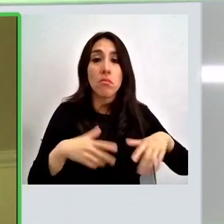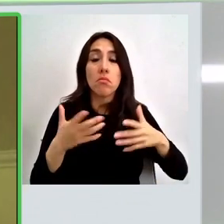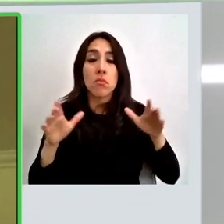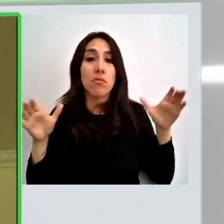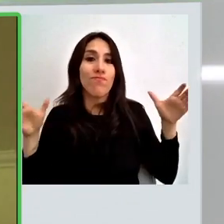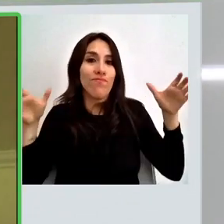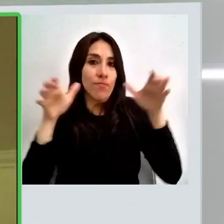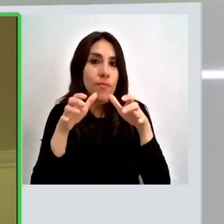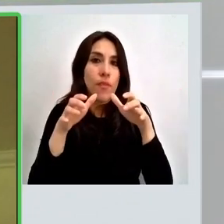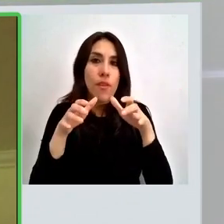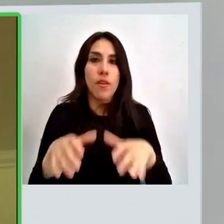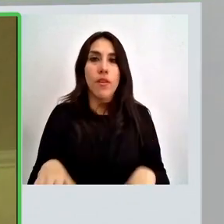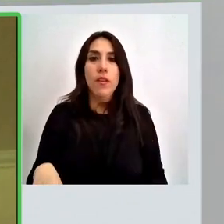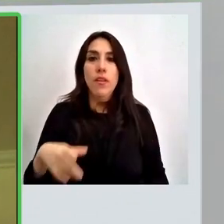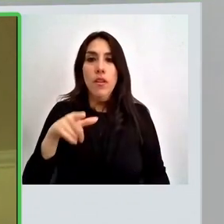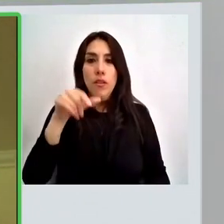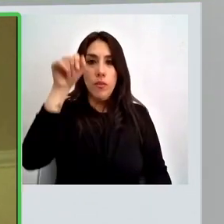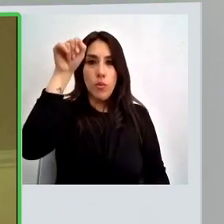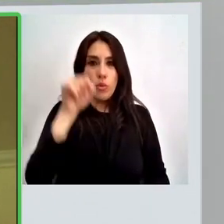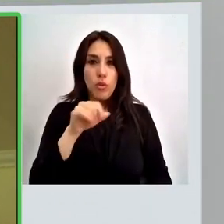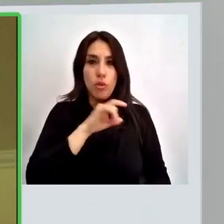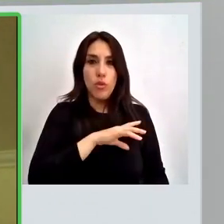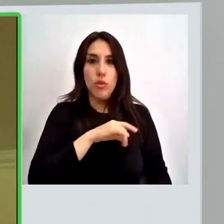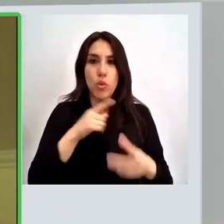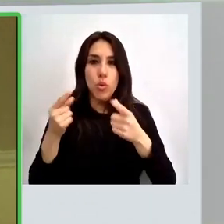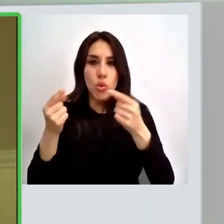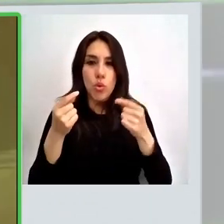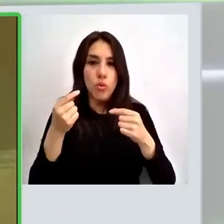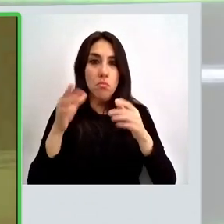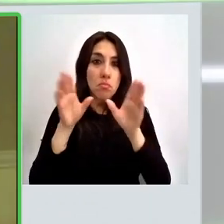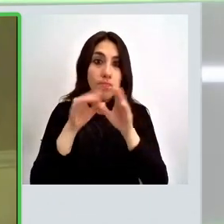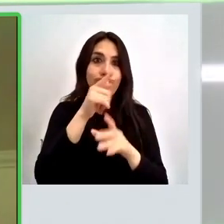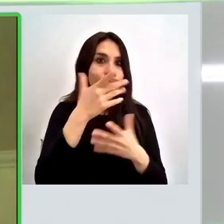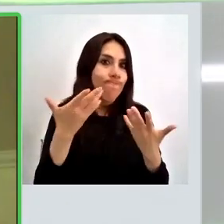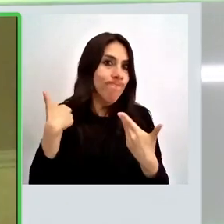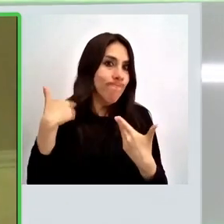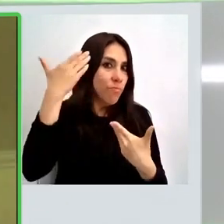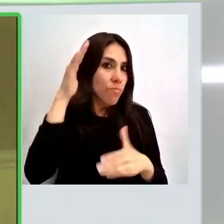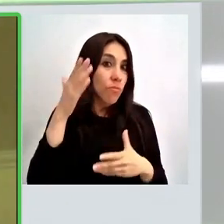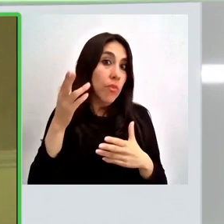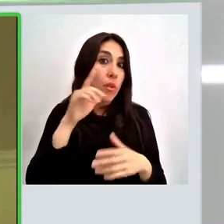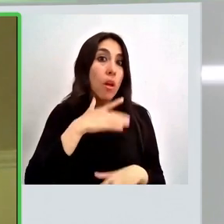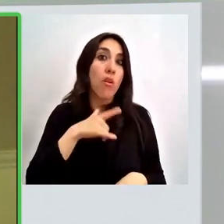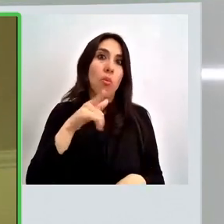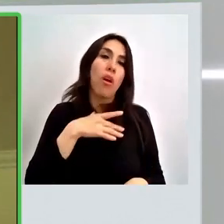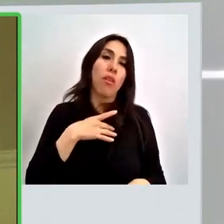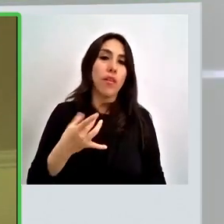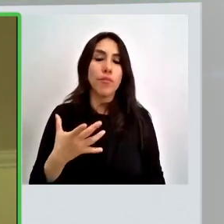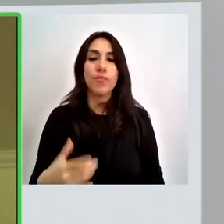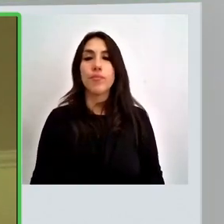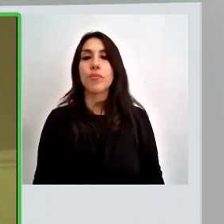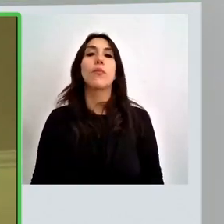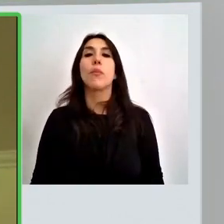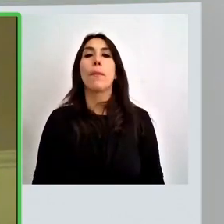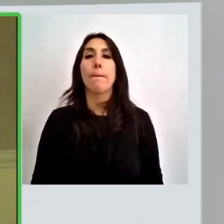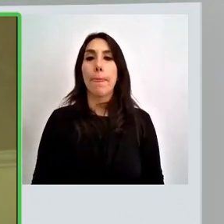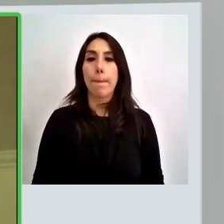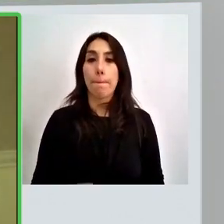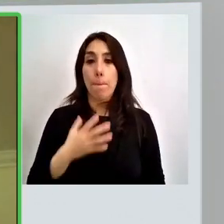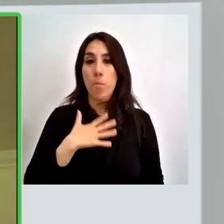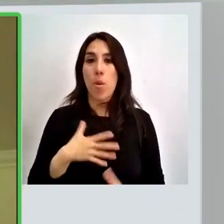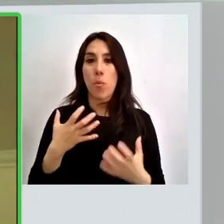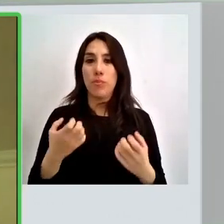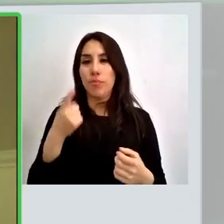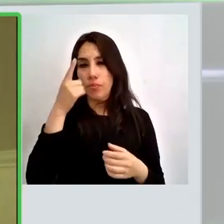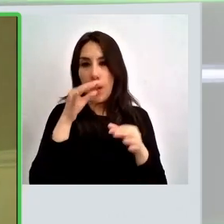again, I just wanted to say that since we started these, we have had more than 700 people from 68